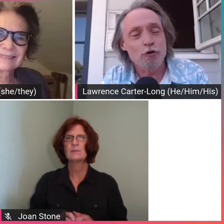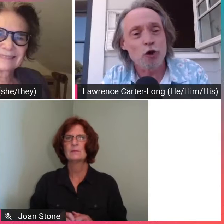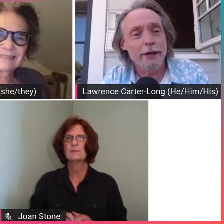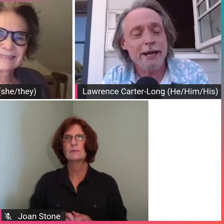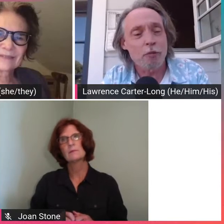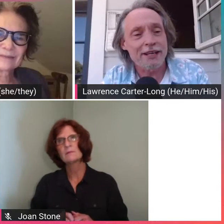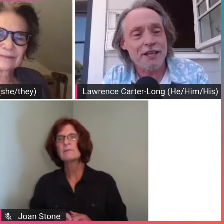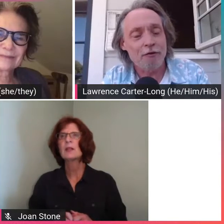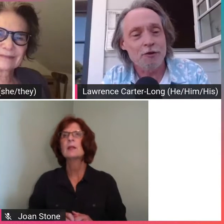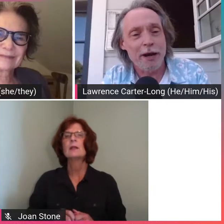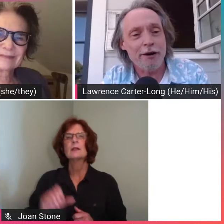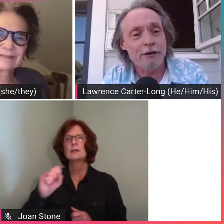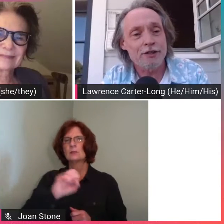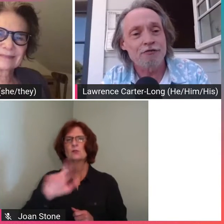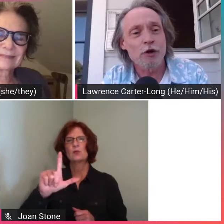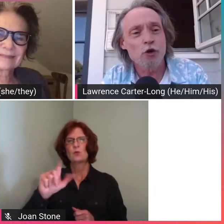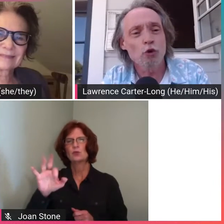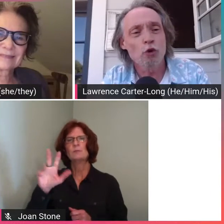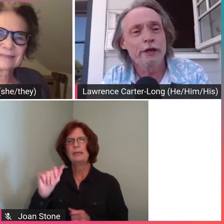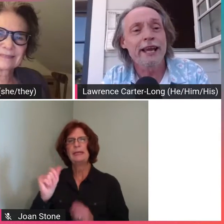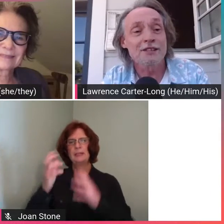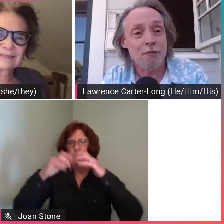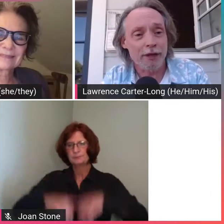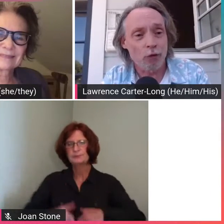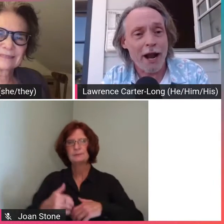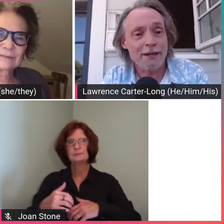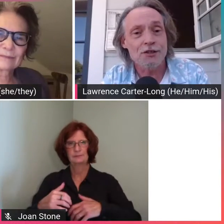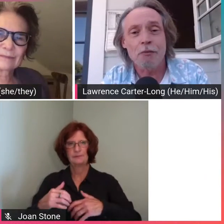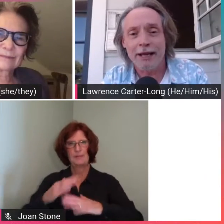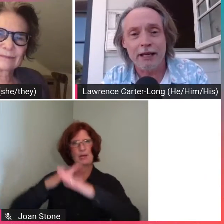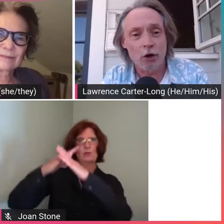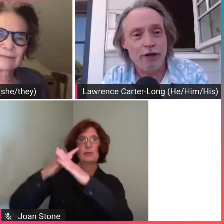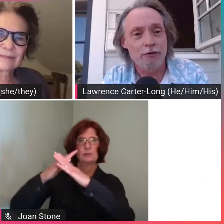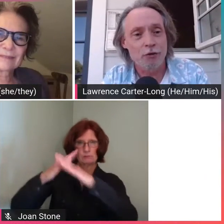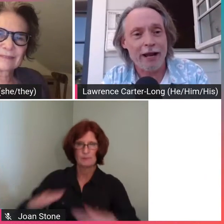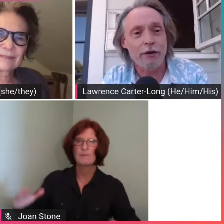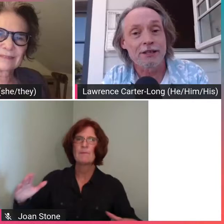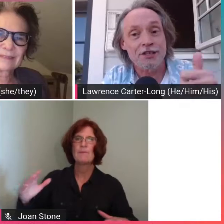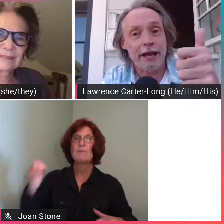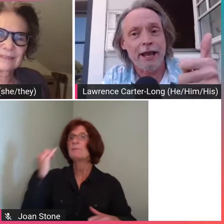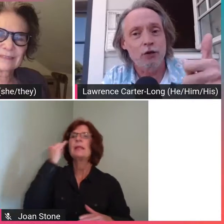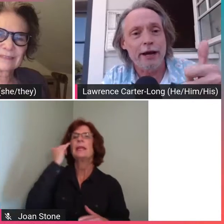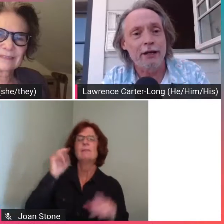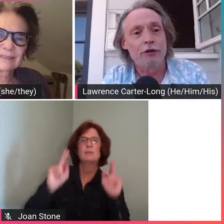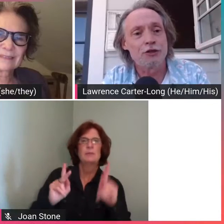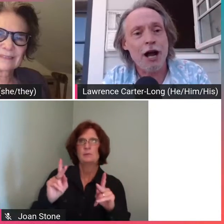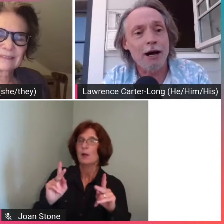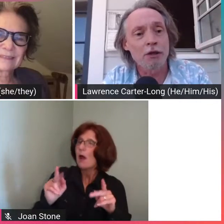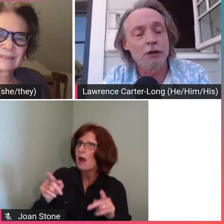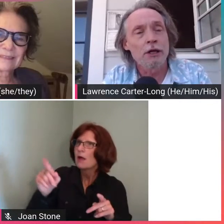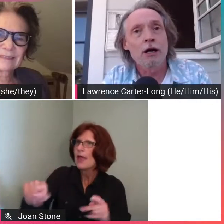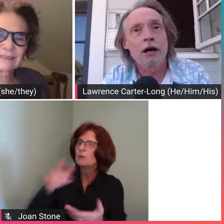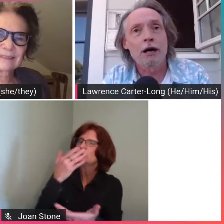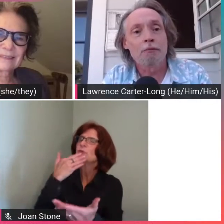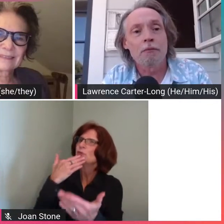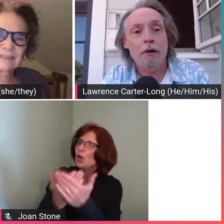you know, social media breaks down those barriers. If you get something right, somebody can go to you directly and say, hey, great, good